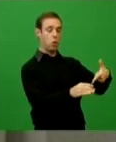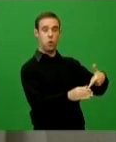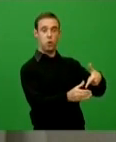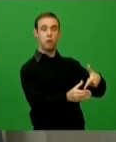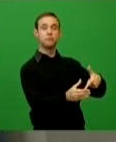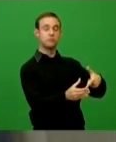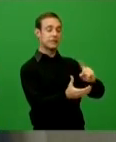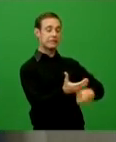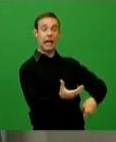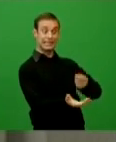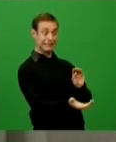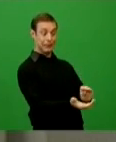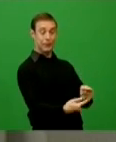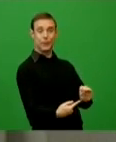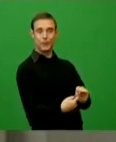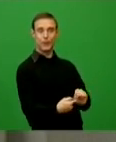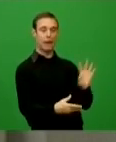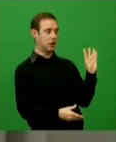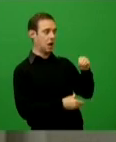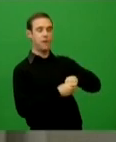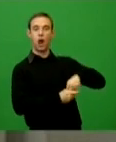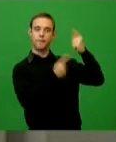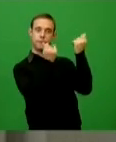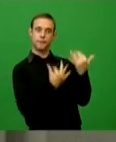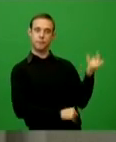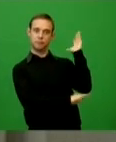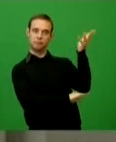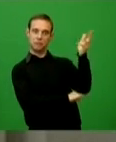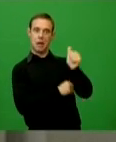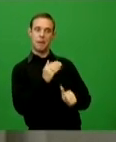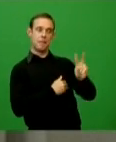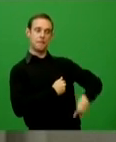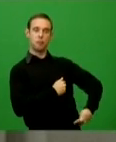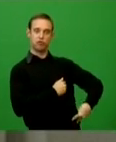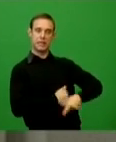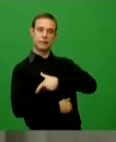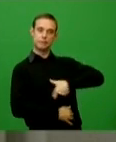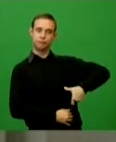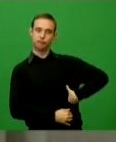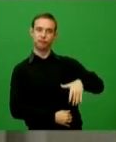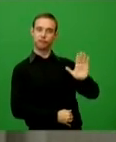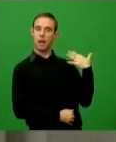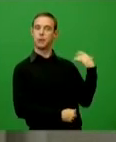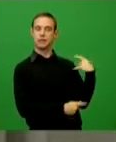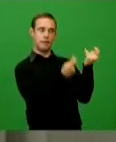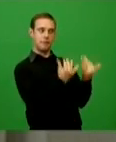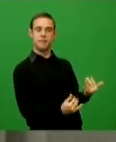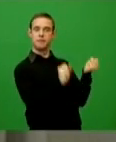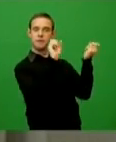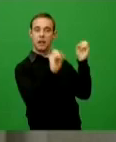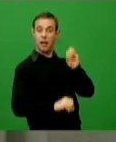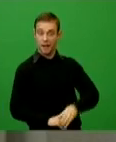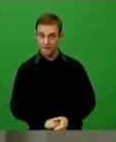in the February budget. Since the previous MPC meeting, the inflation outlook has